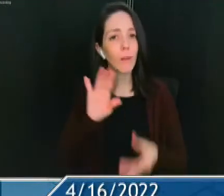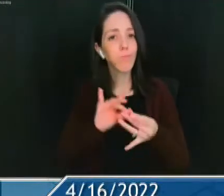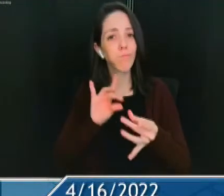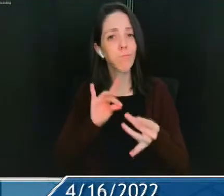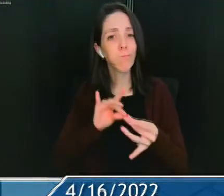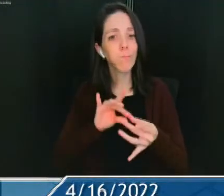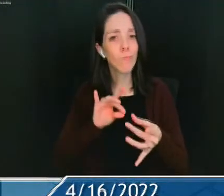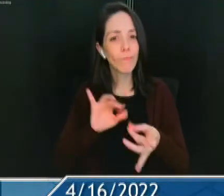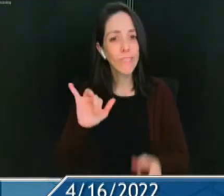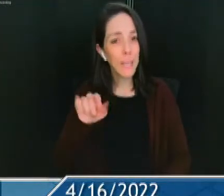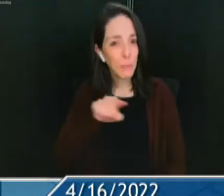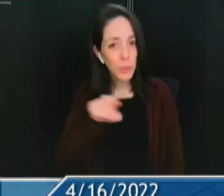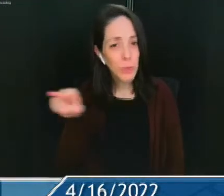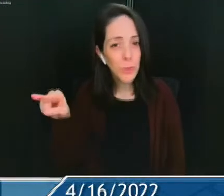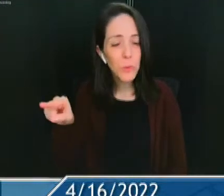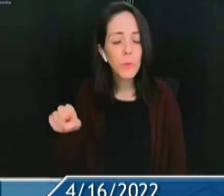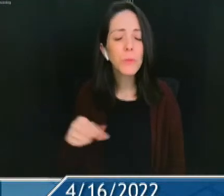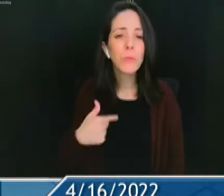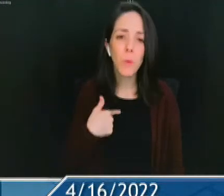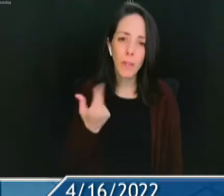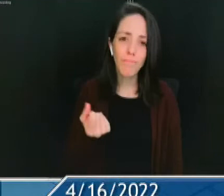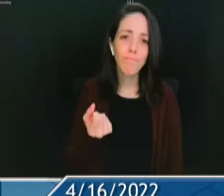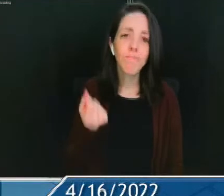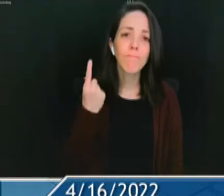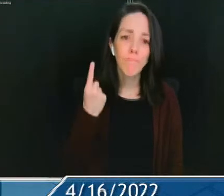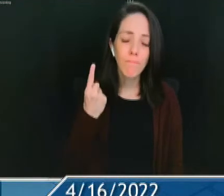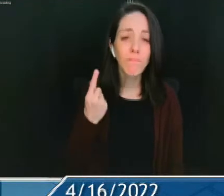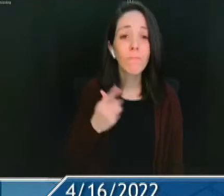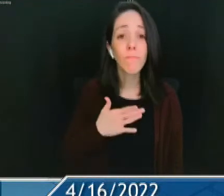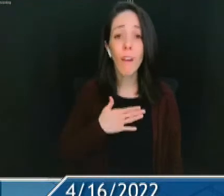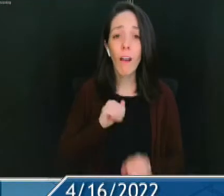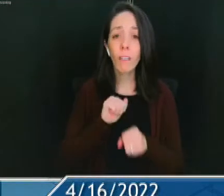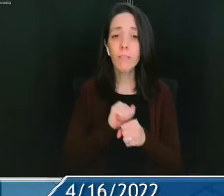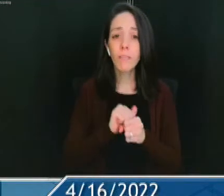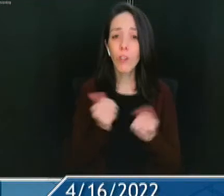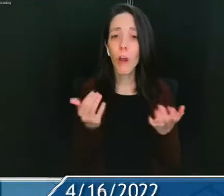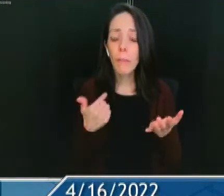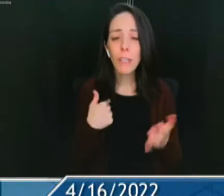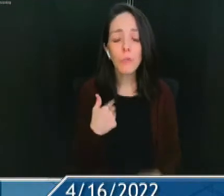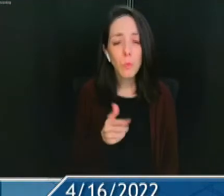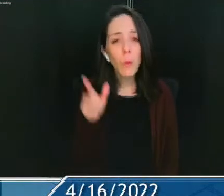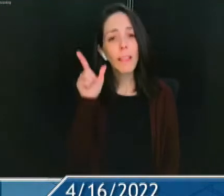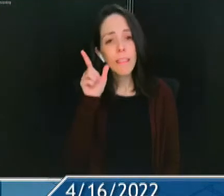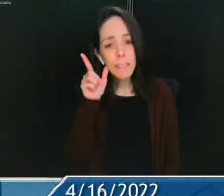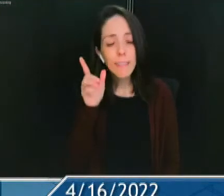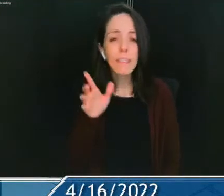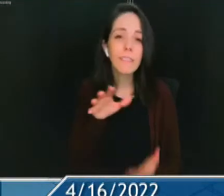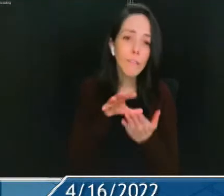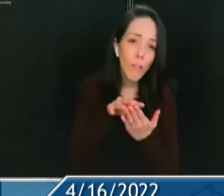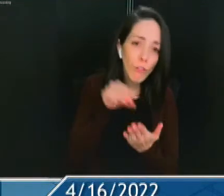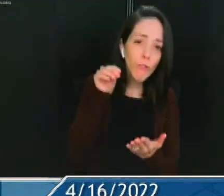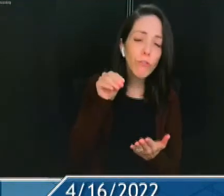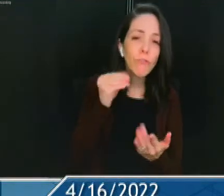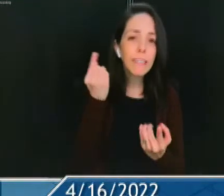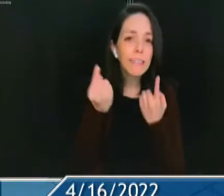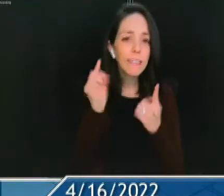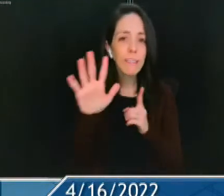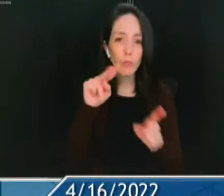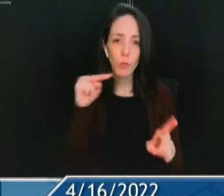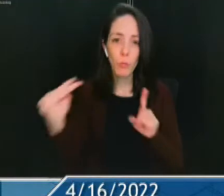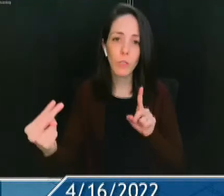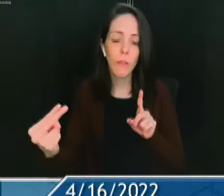So I'm clear about what my job is here, and that is to listen and learn and consider these voices in our decision-making.